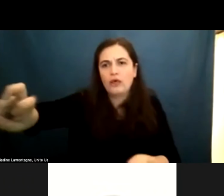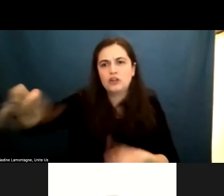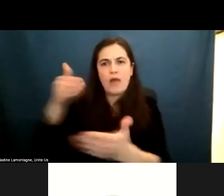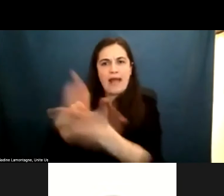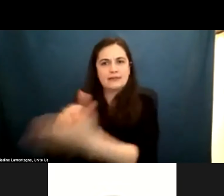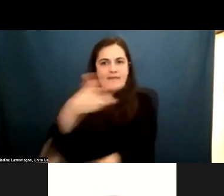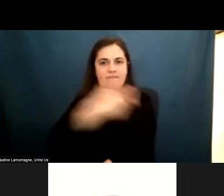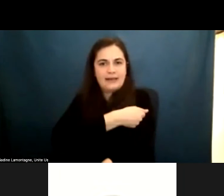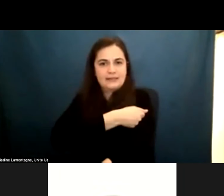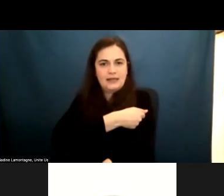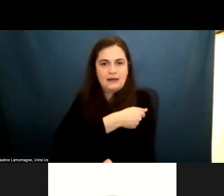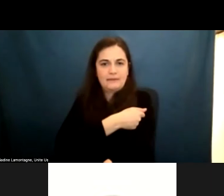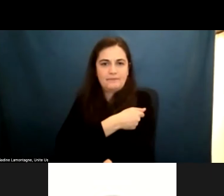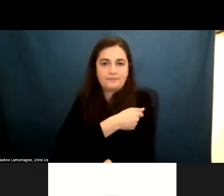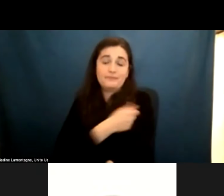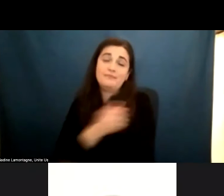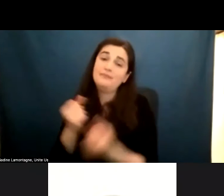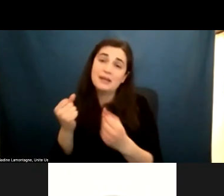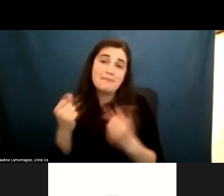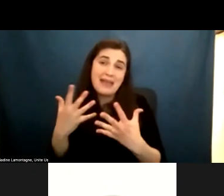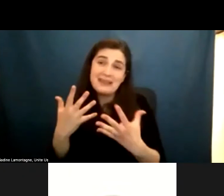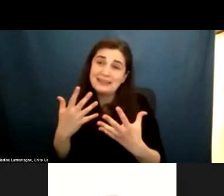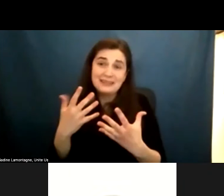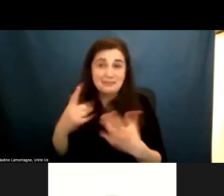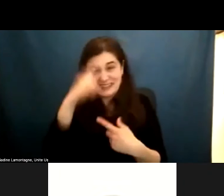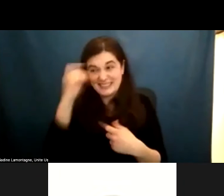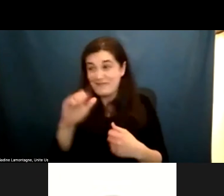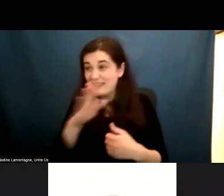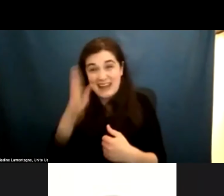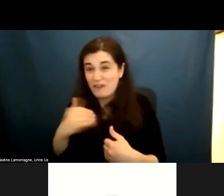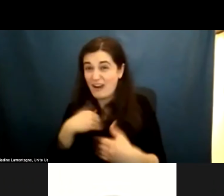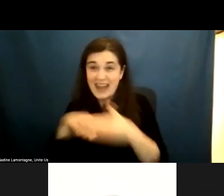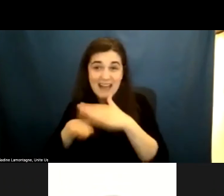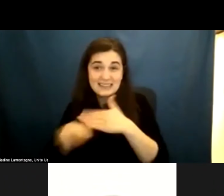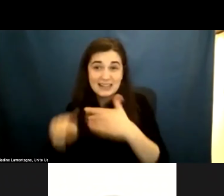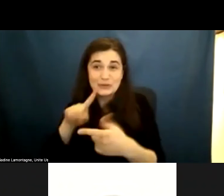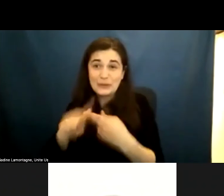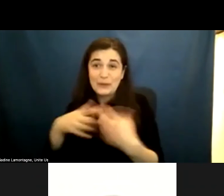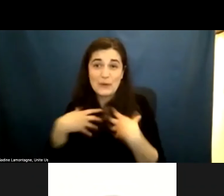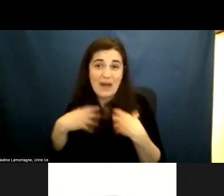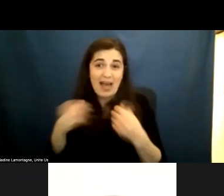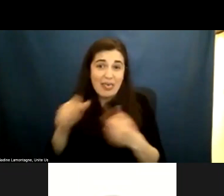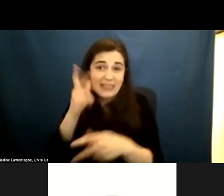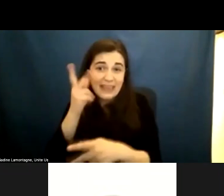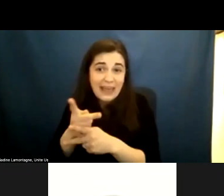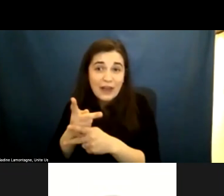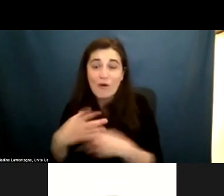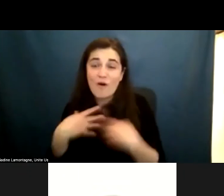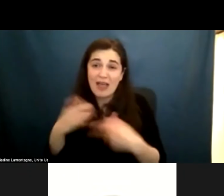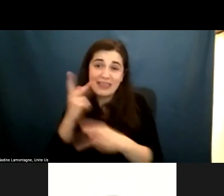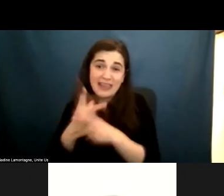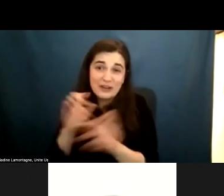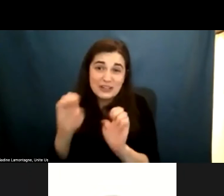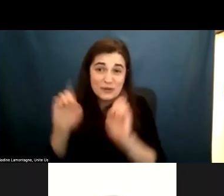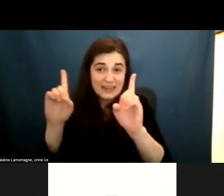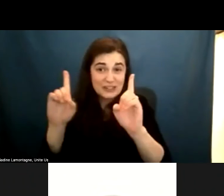it's because they haven't had adequate access to healthcare, or they haven't had adequate access to healthcare education. They may not